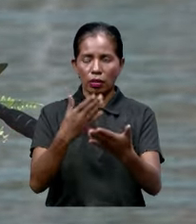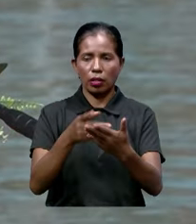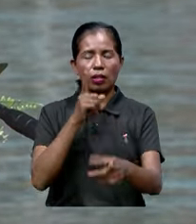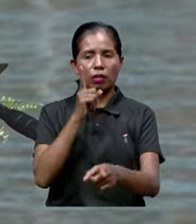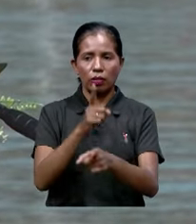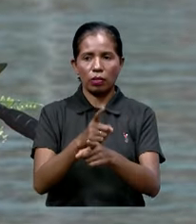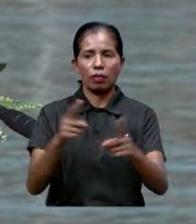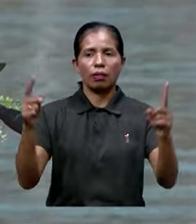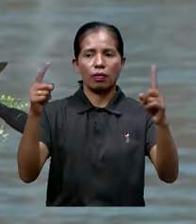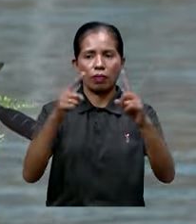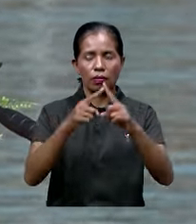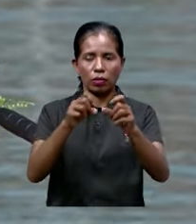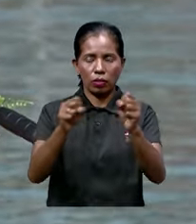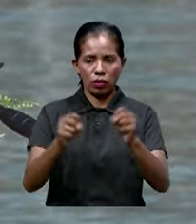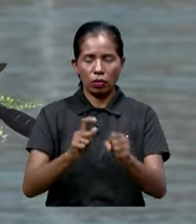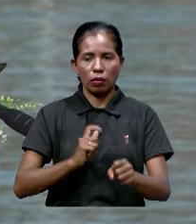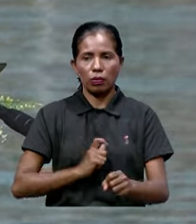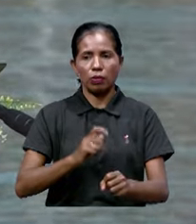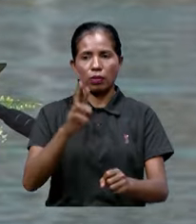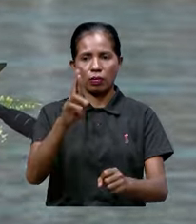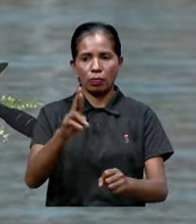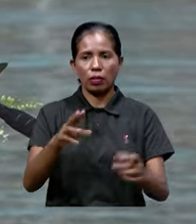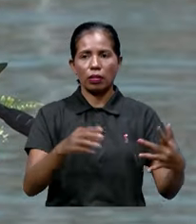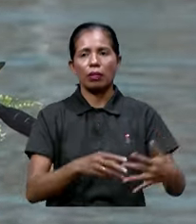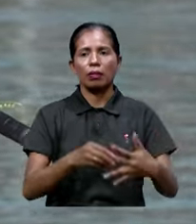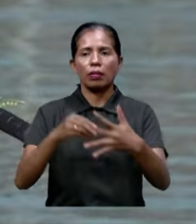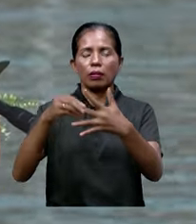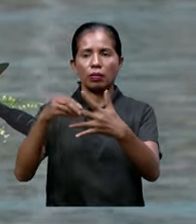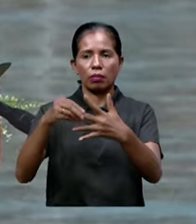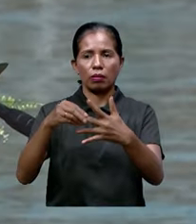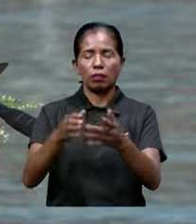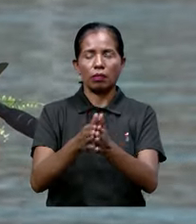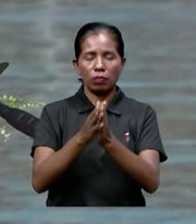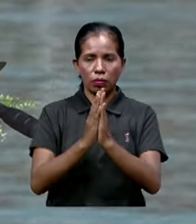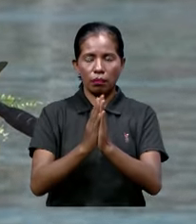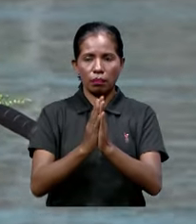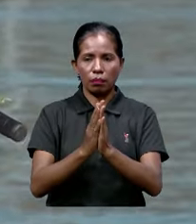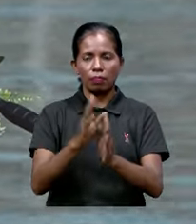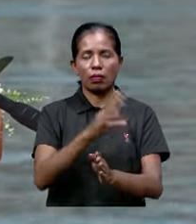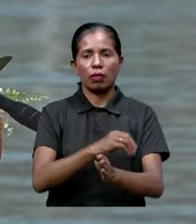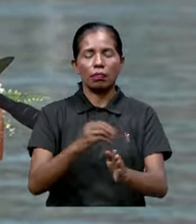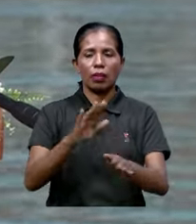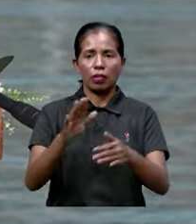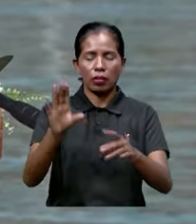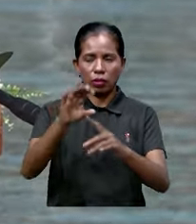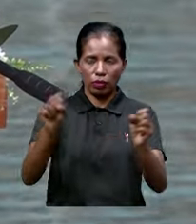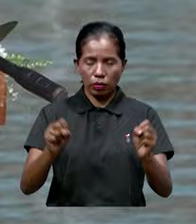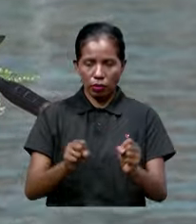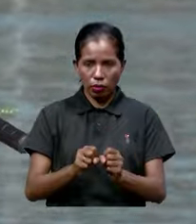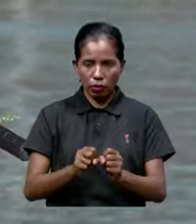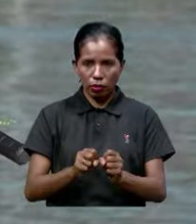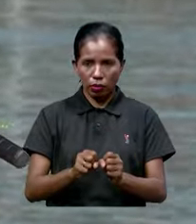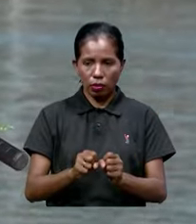iha suku Tibar Leo Husbas Sibrusuko Sipia de Asira ho nai